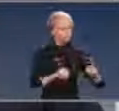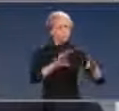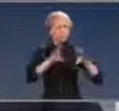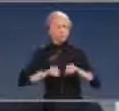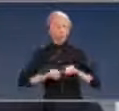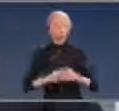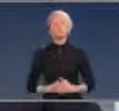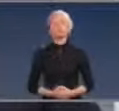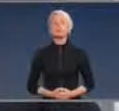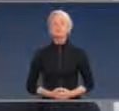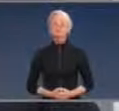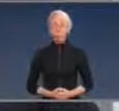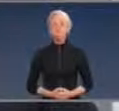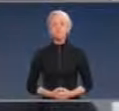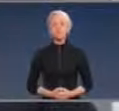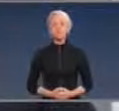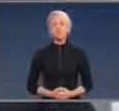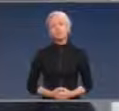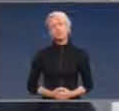currently, we have some